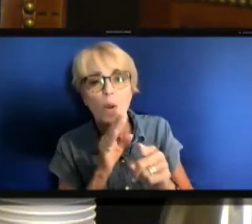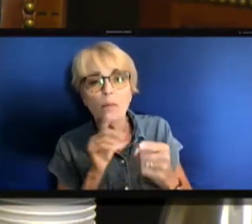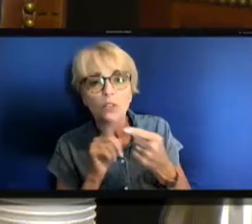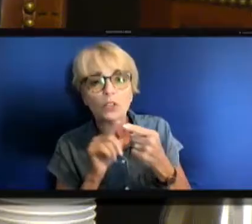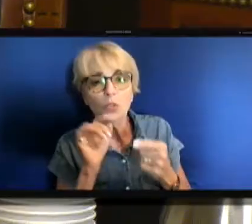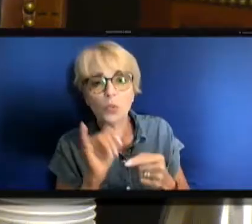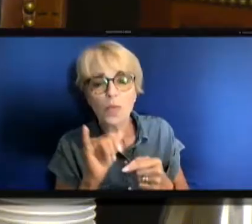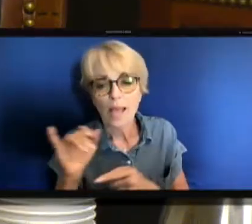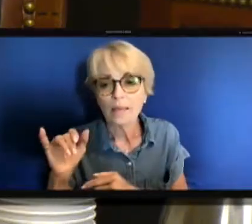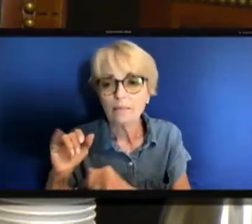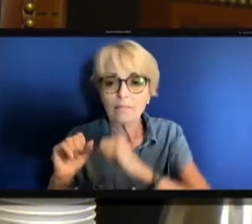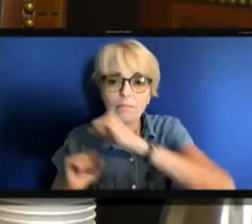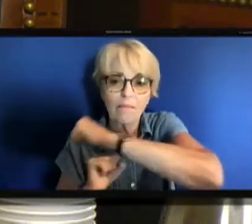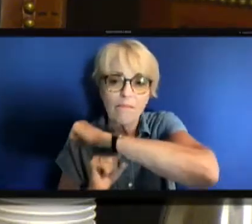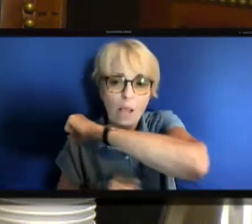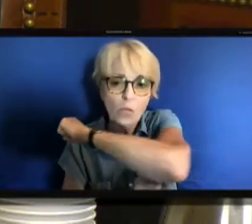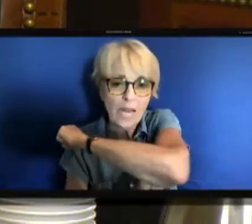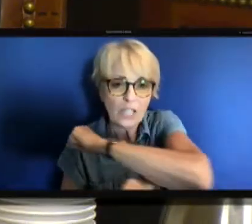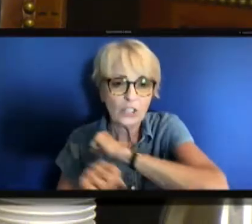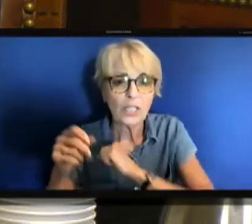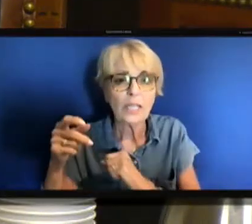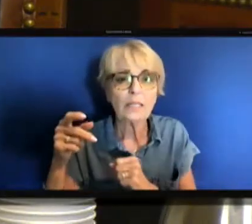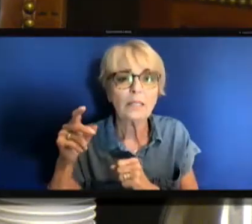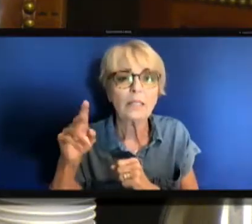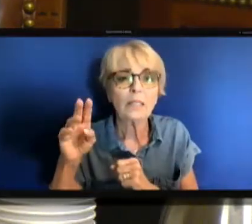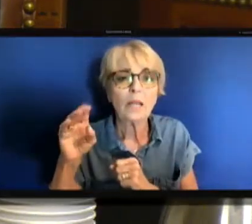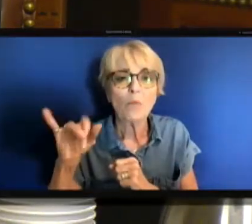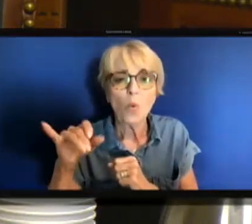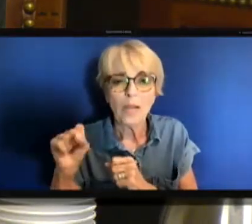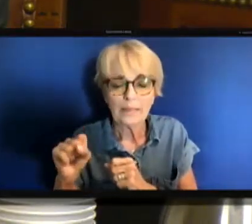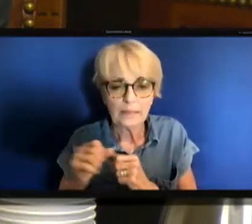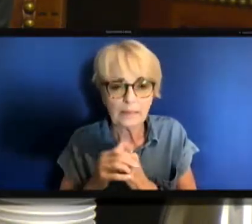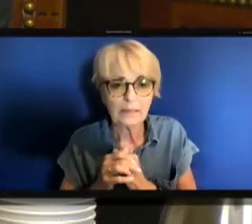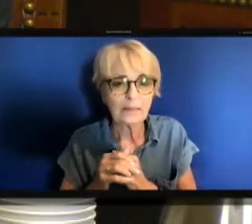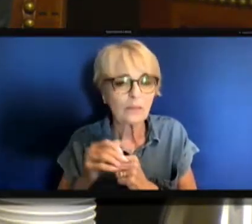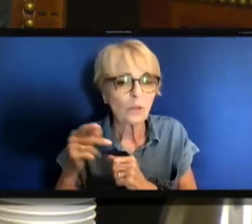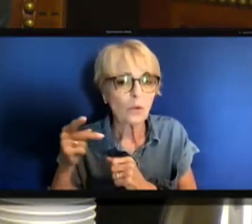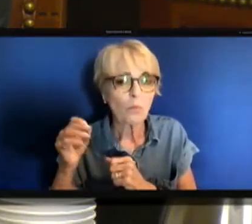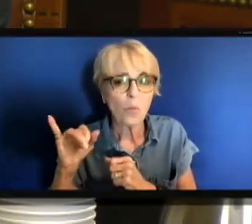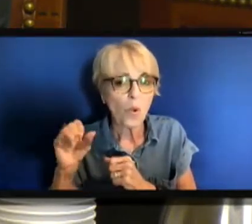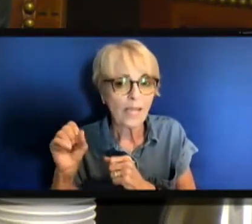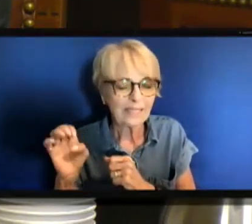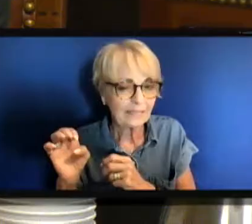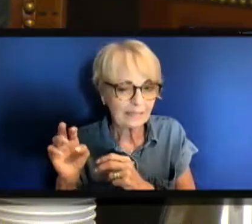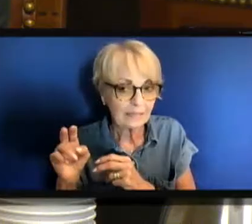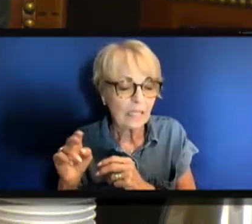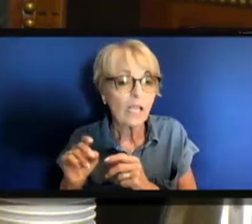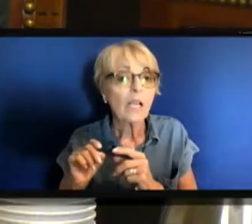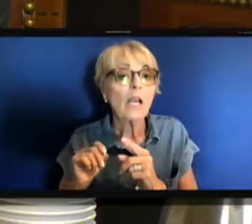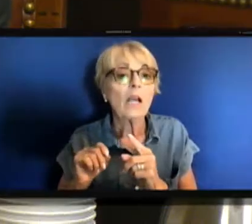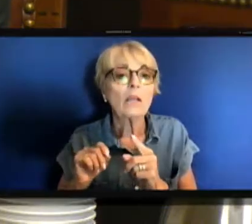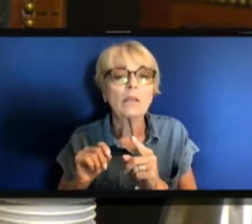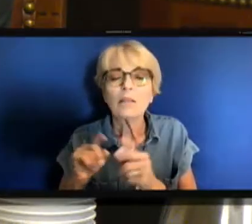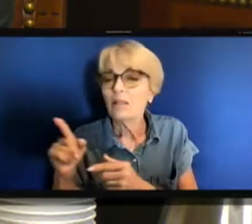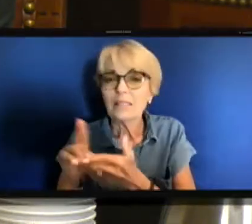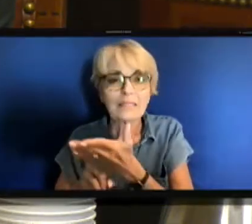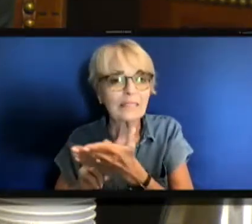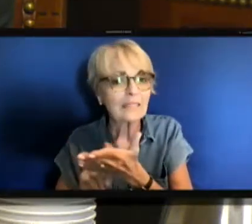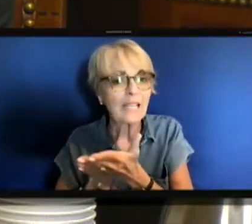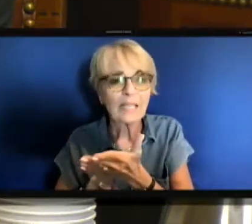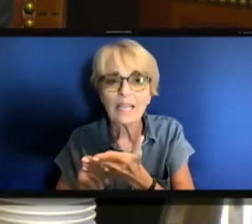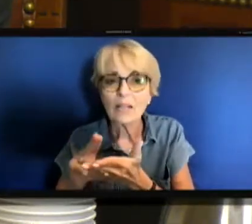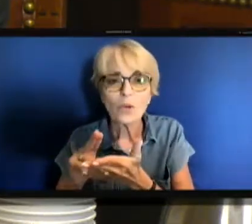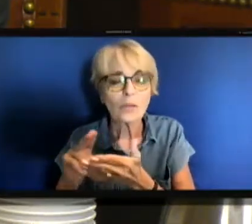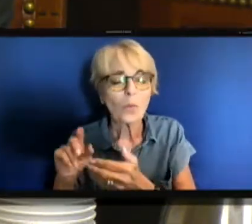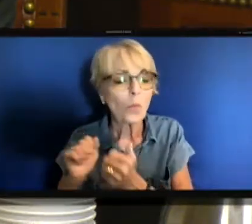Foundation. Did it not? I know we didn't have a signed contract with them with the